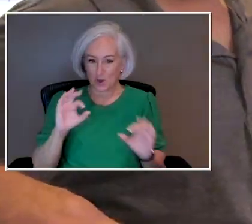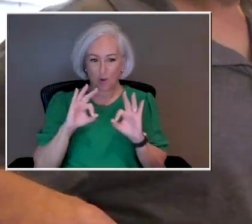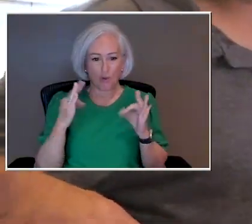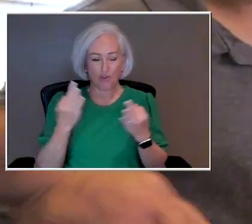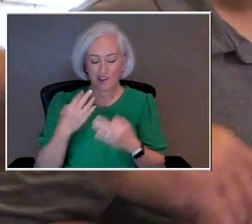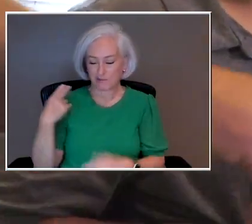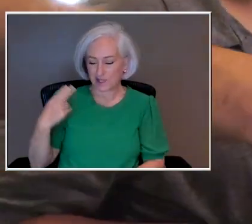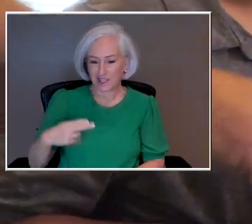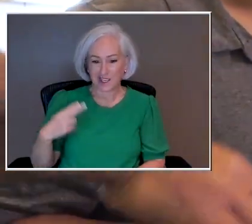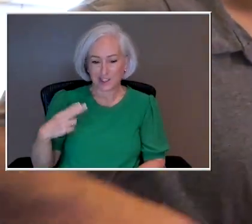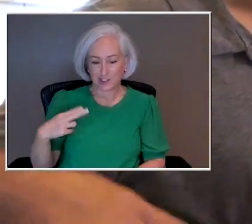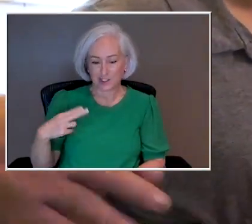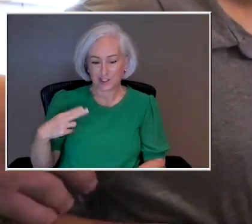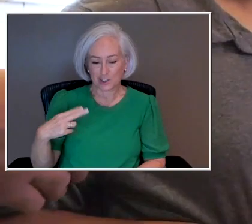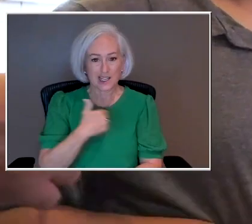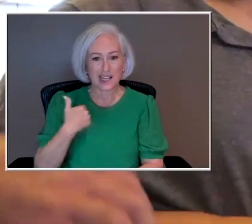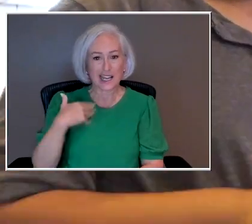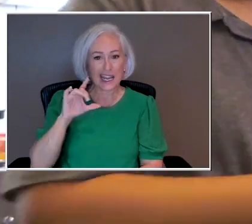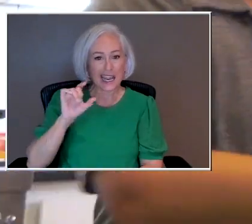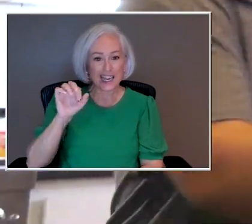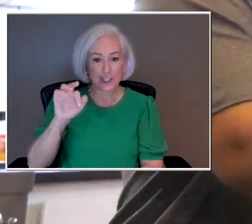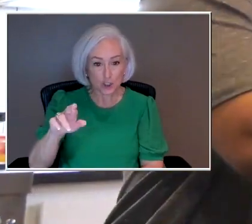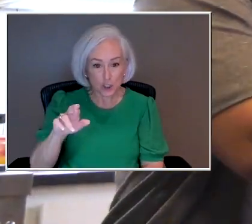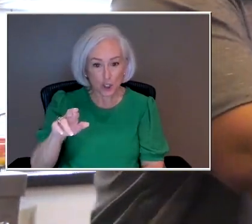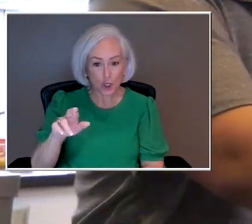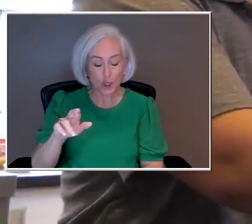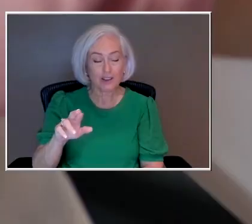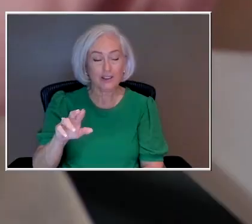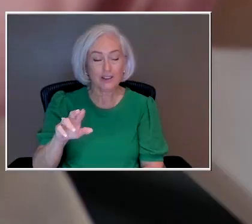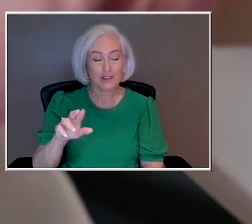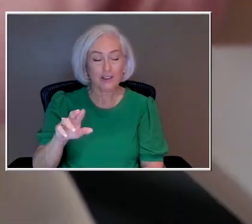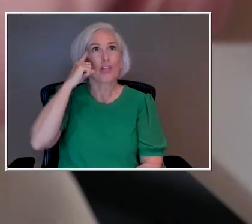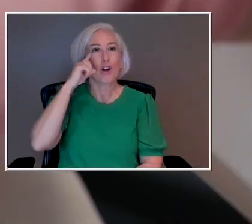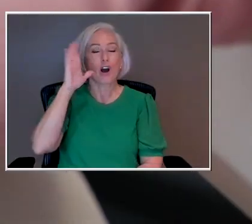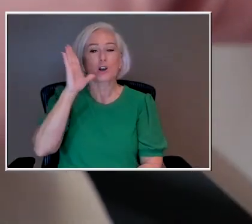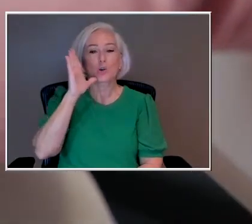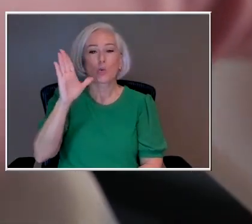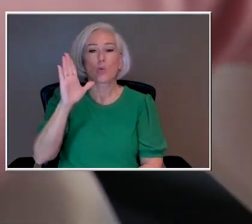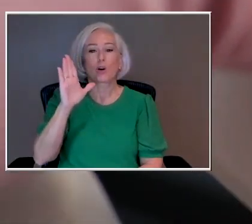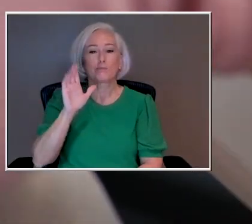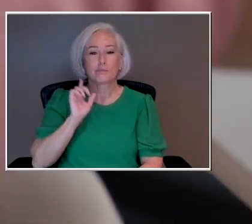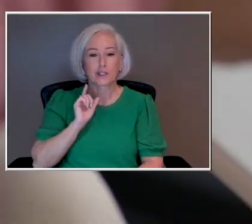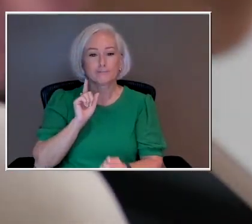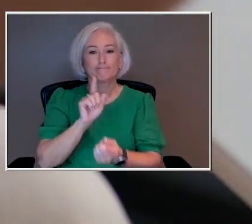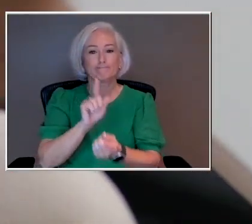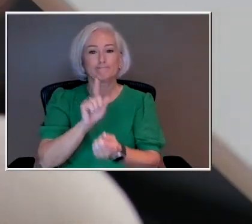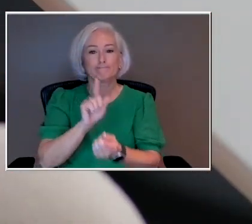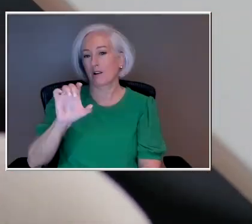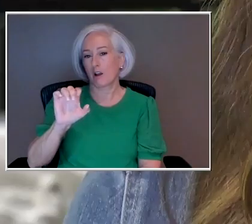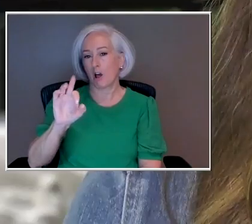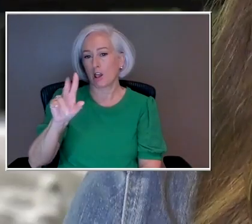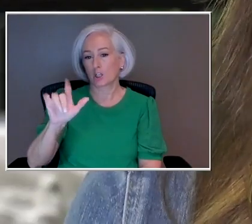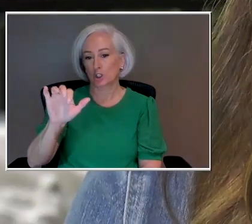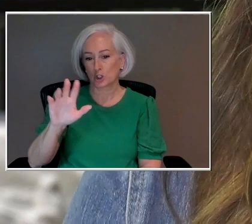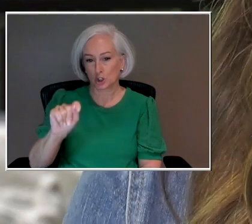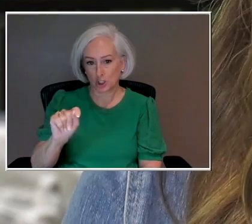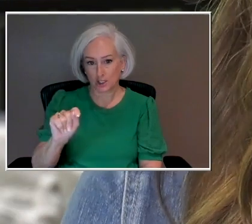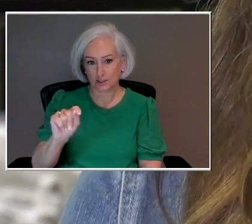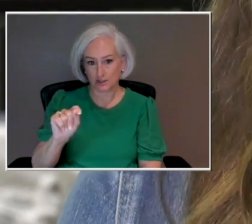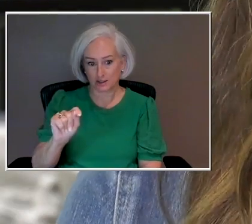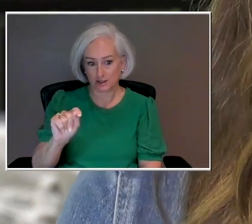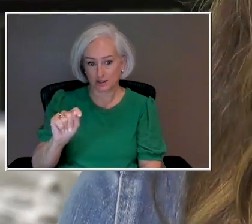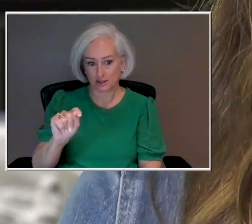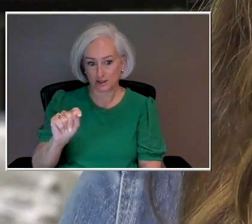Heather never imagined she'd soon be in the hands of an oncologist. I'm getting a call from the staff radiologist saying that we needed to